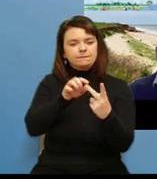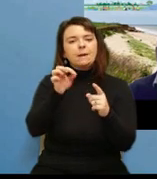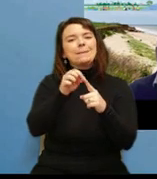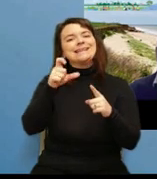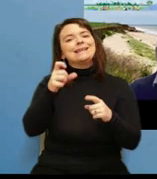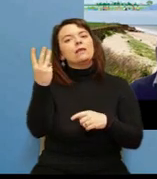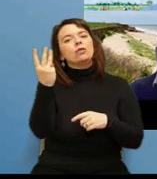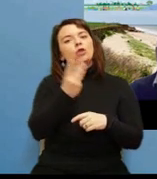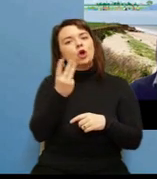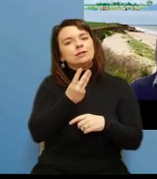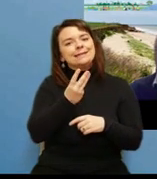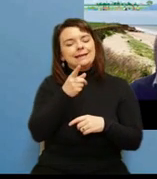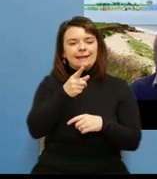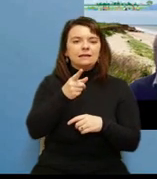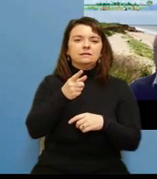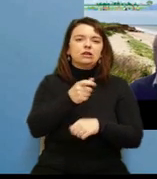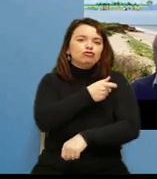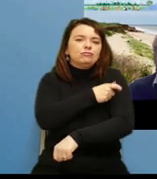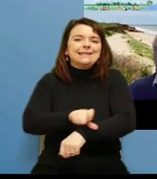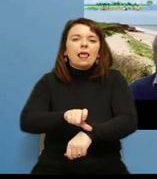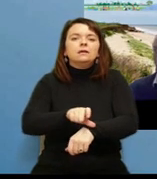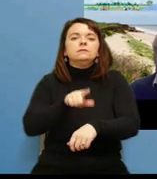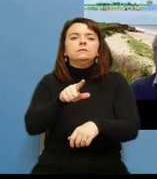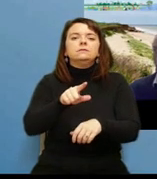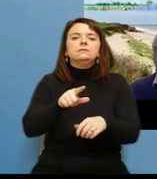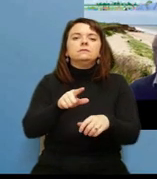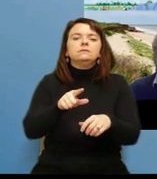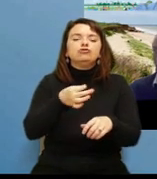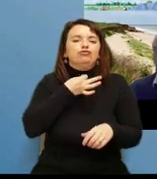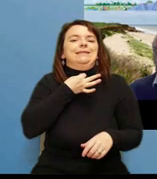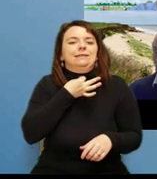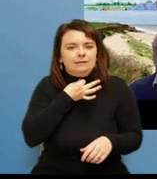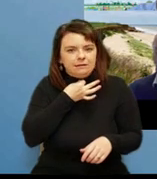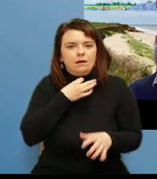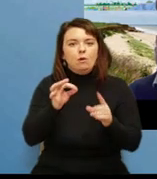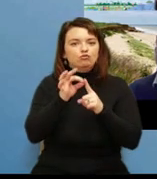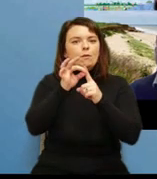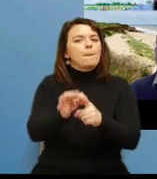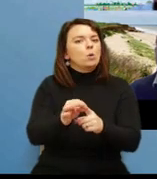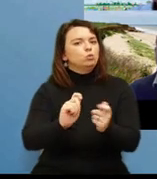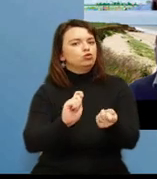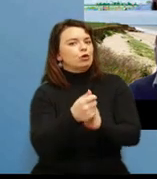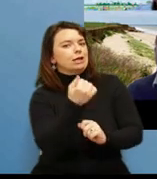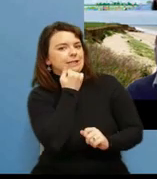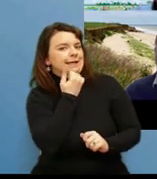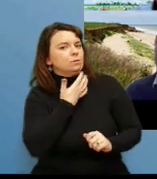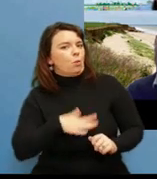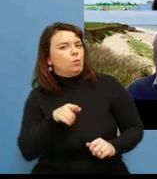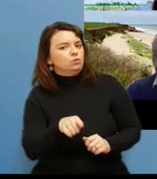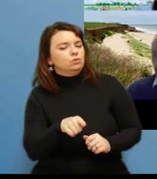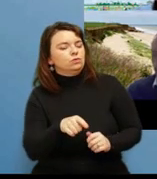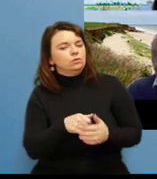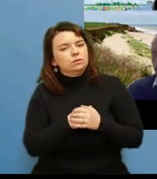that on PC13, which is the resilience risk, we're proposing a change of date to that,